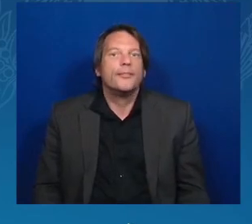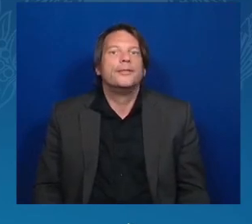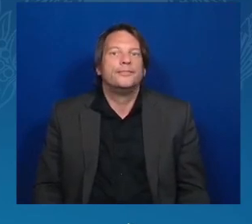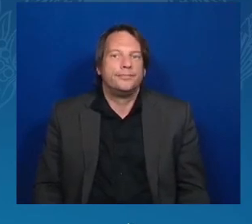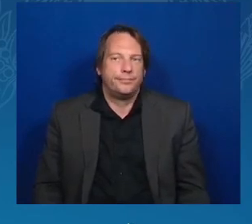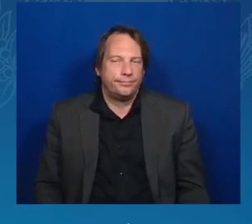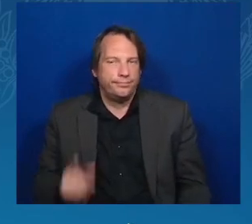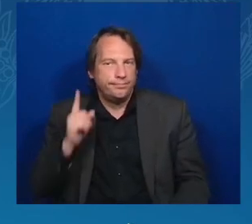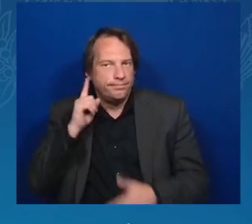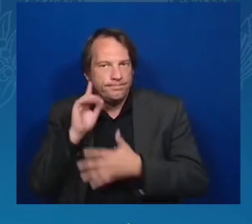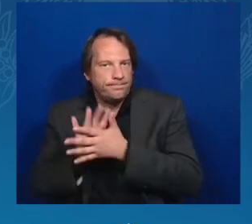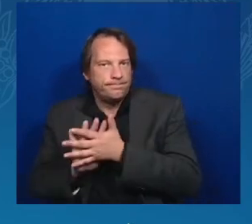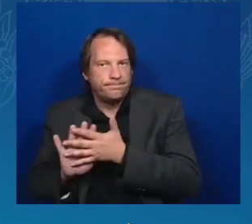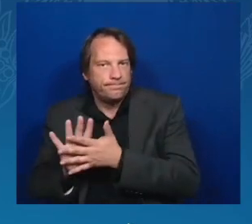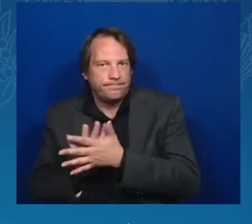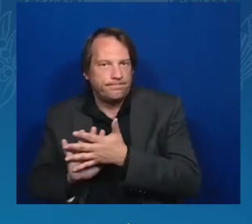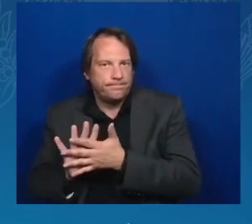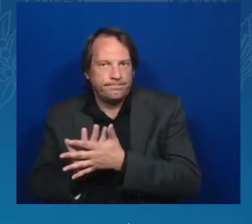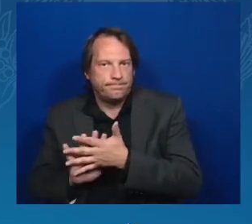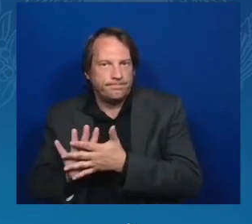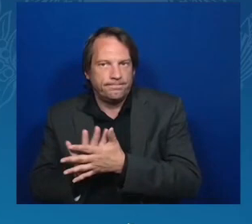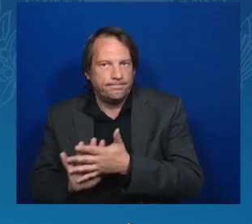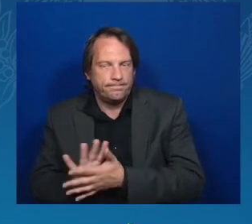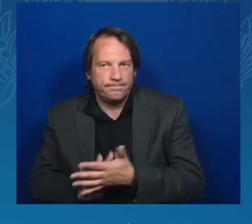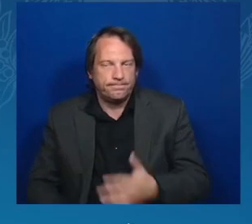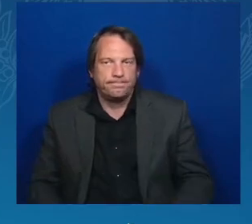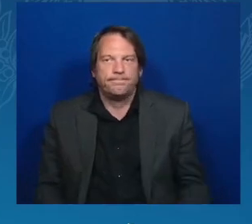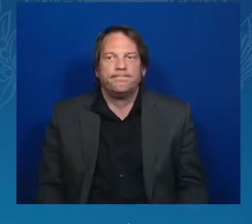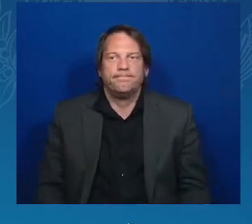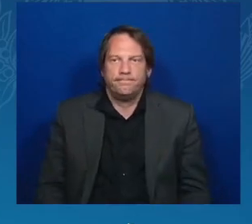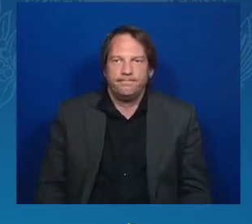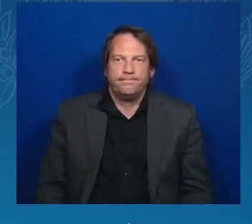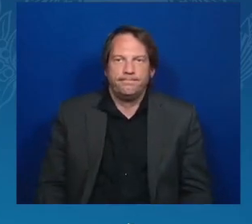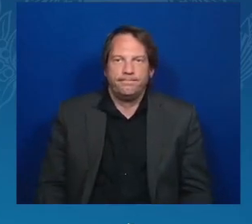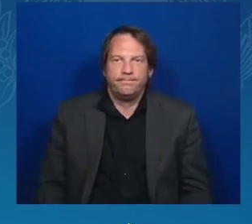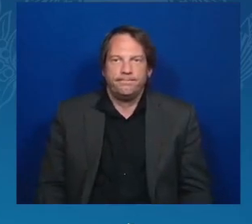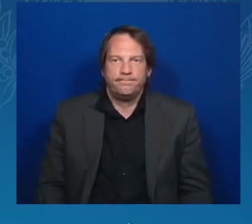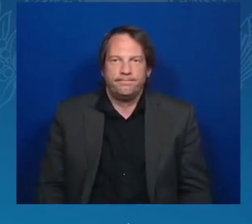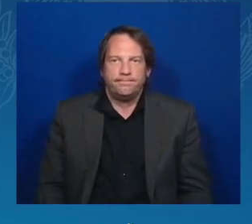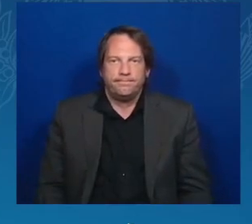the President, that combination is what provides